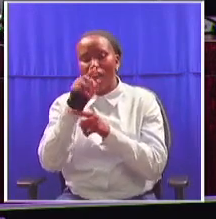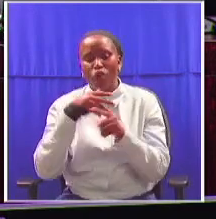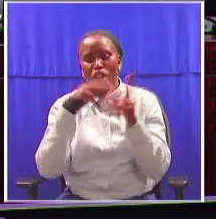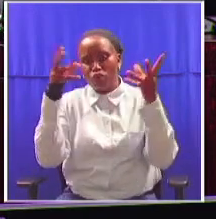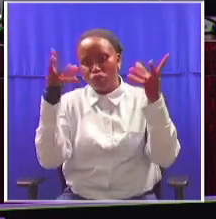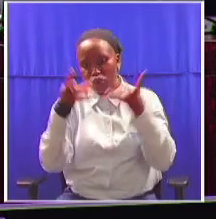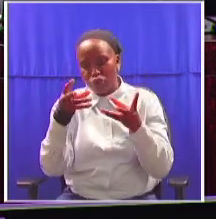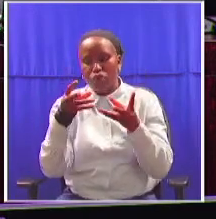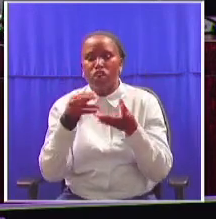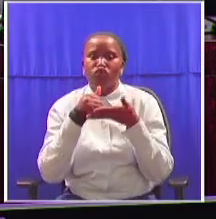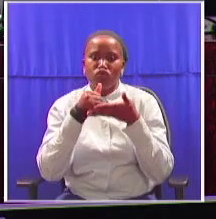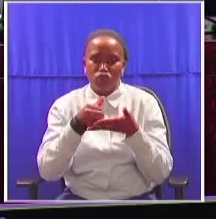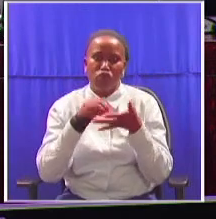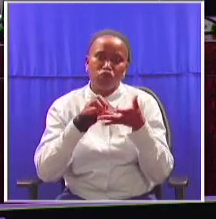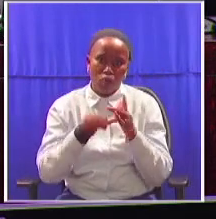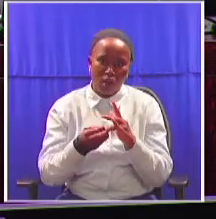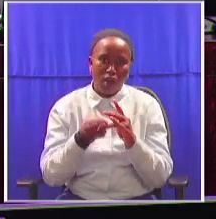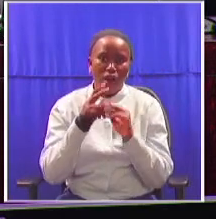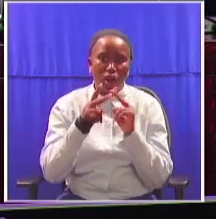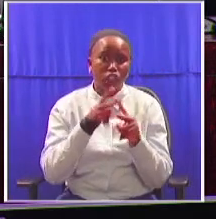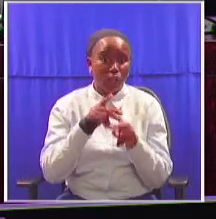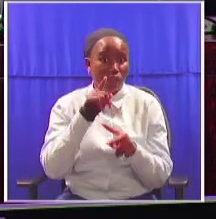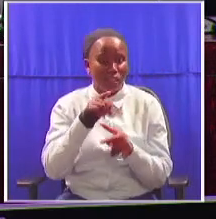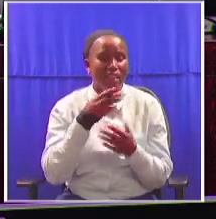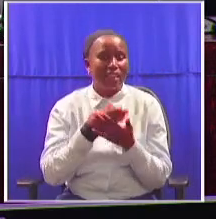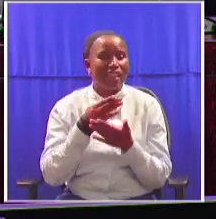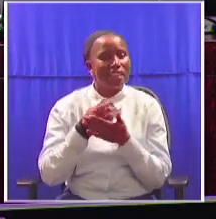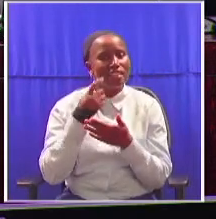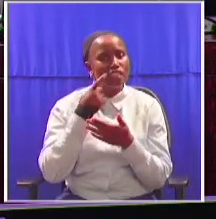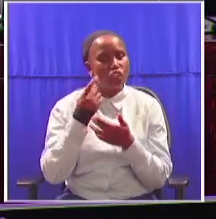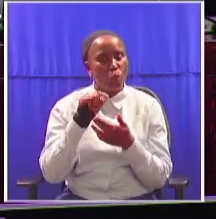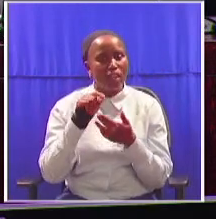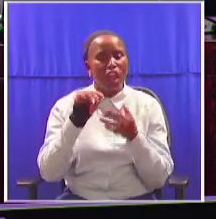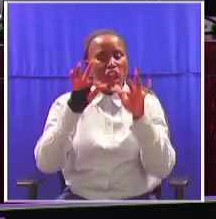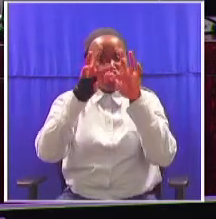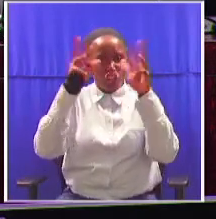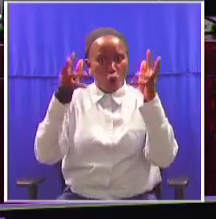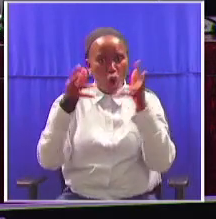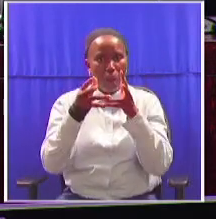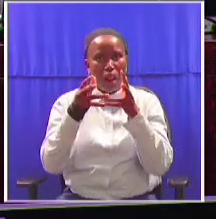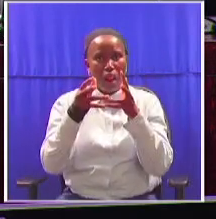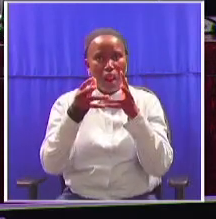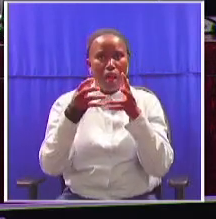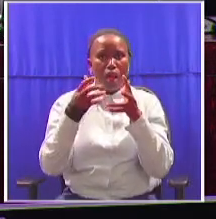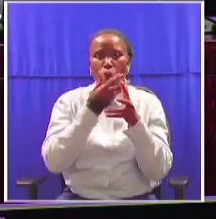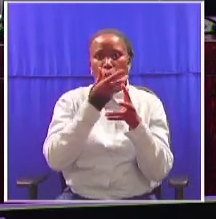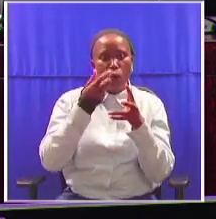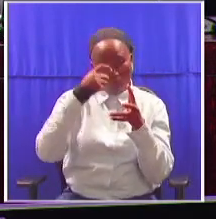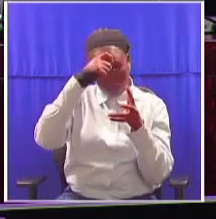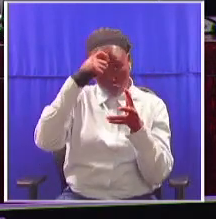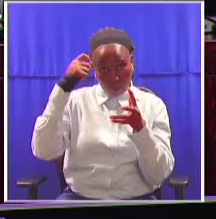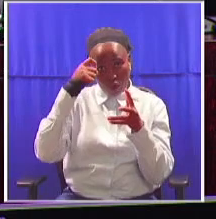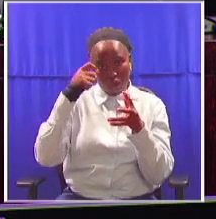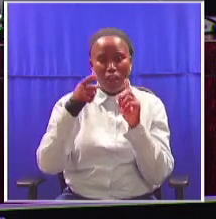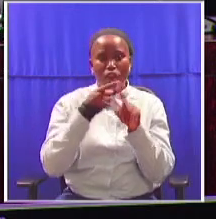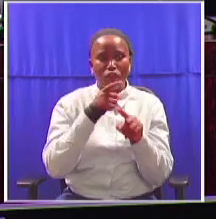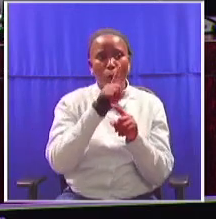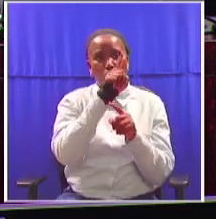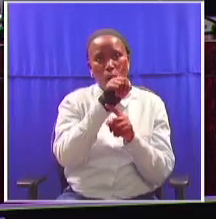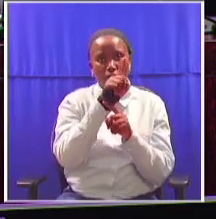level, is compatible with limiting global temperature increase to 1.5 degrees